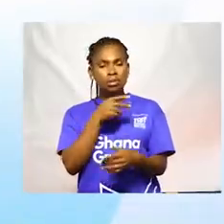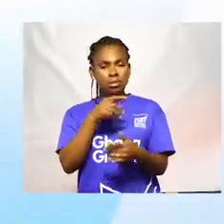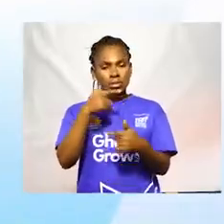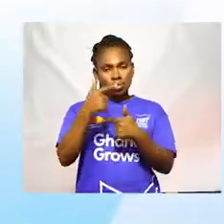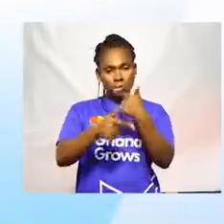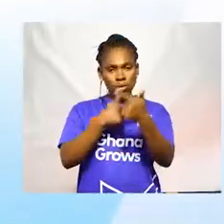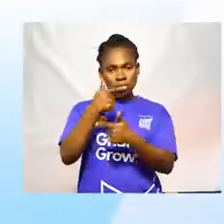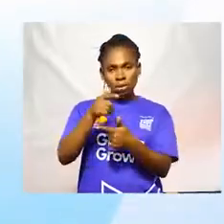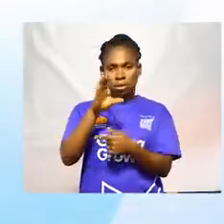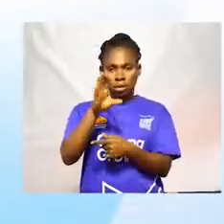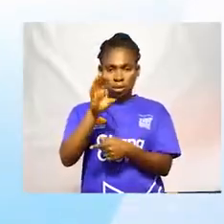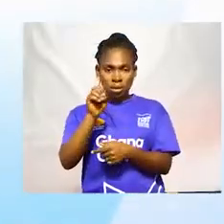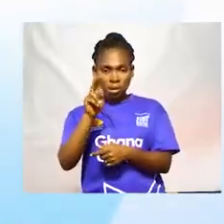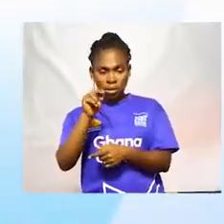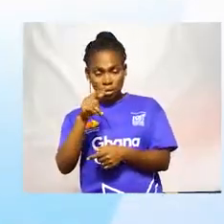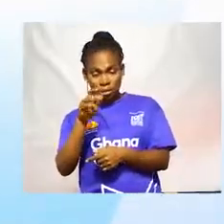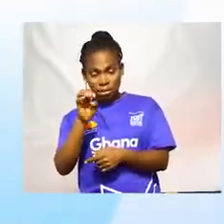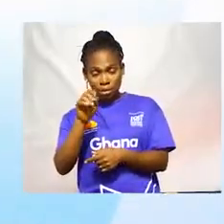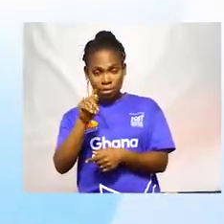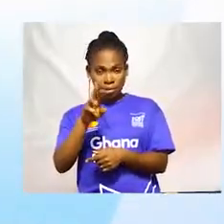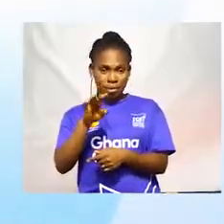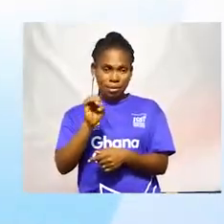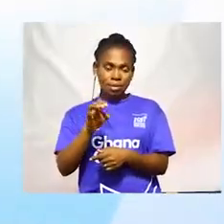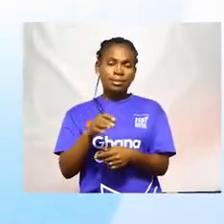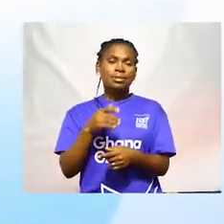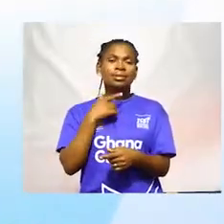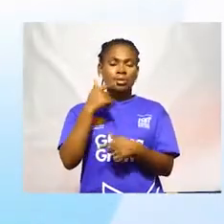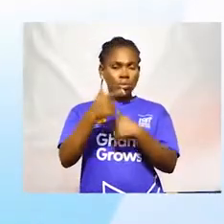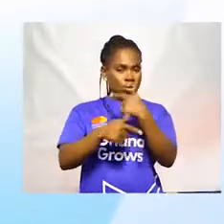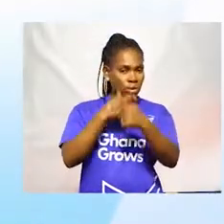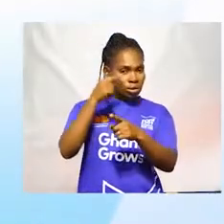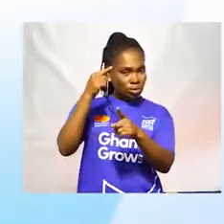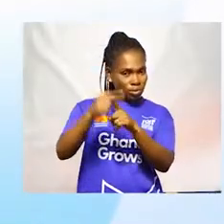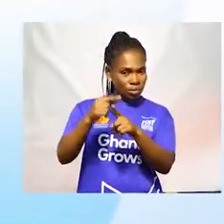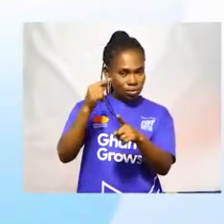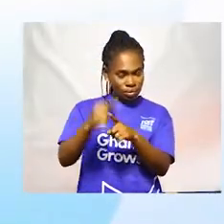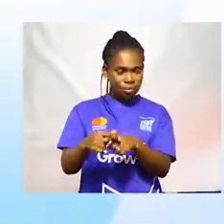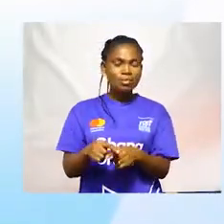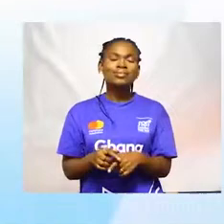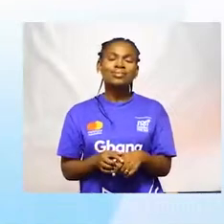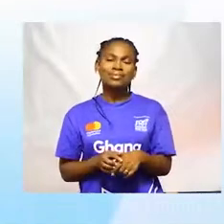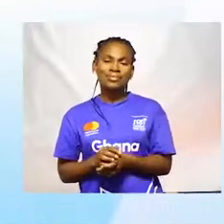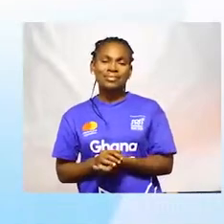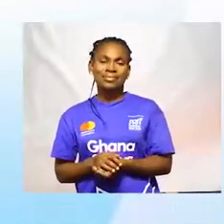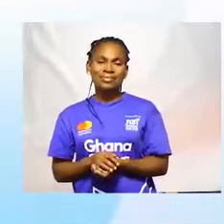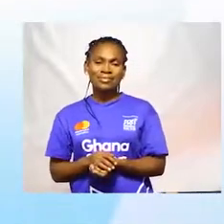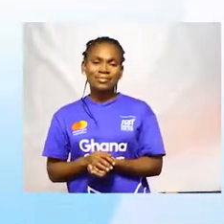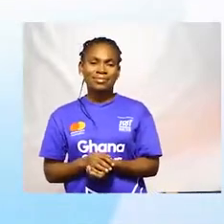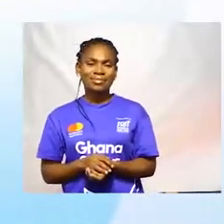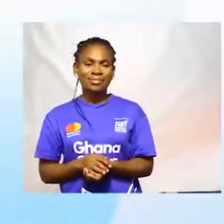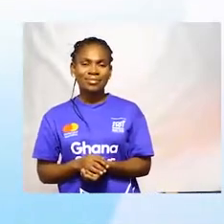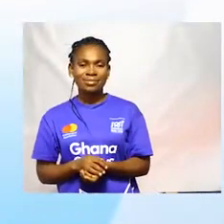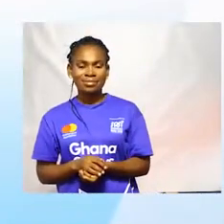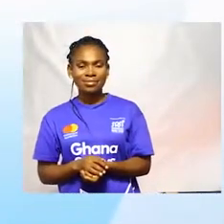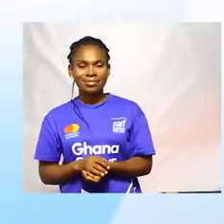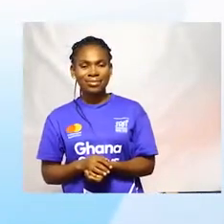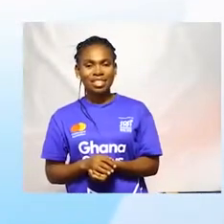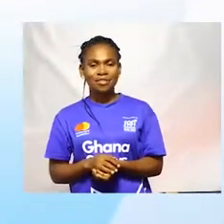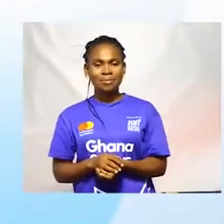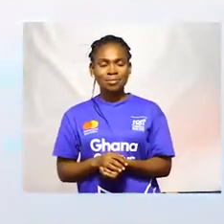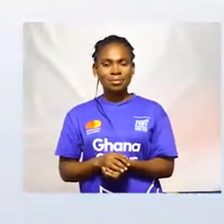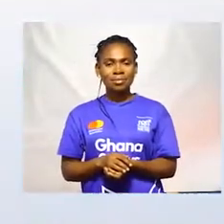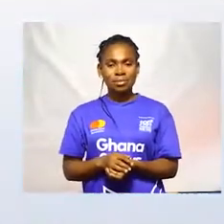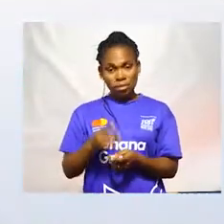Yes. So when the word is mentioned, you will see the animation. Yes. And if you didn't see it on radio, don't worry, you can even hear it in the voice that grace is or your